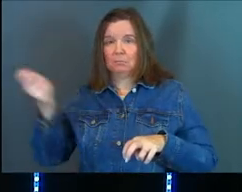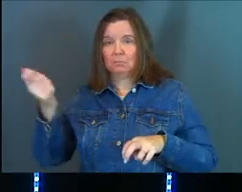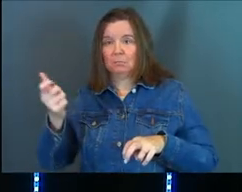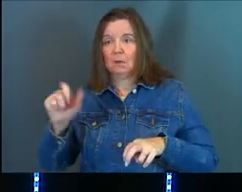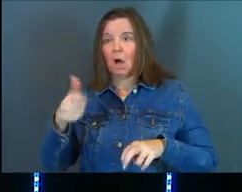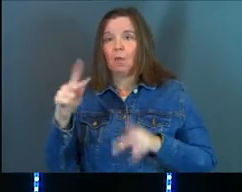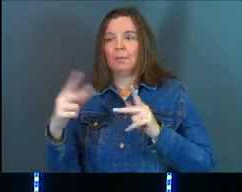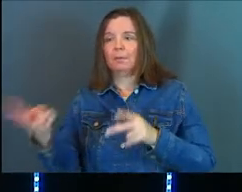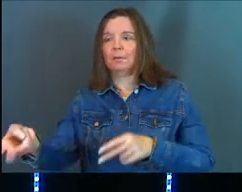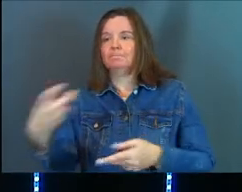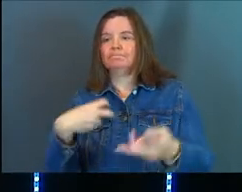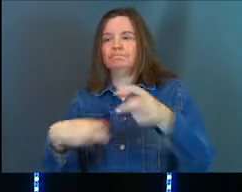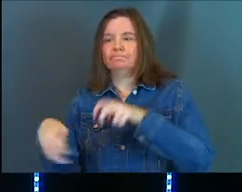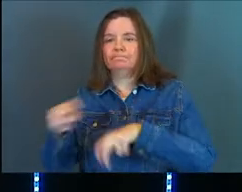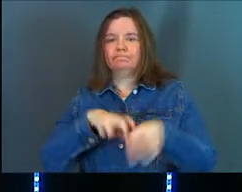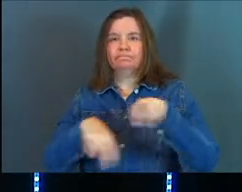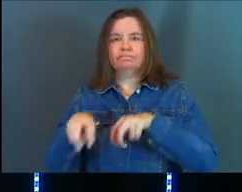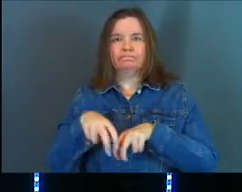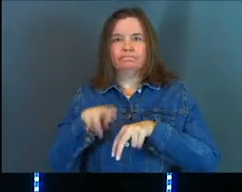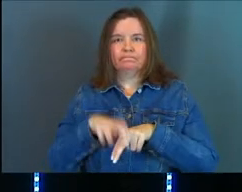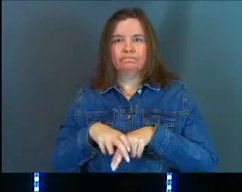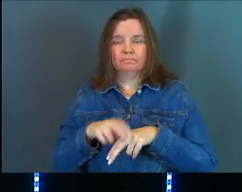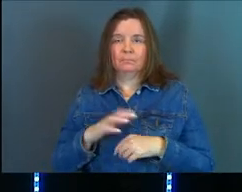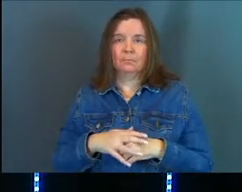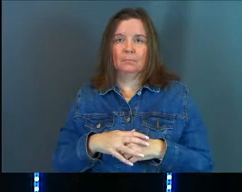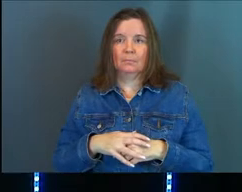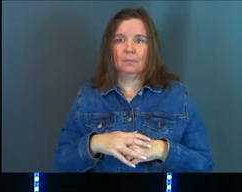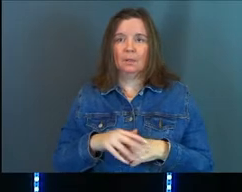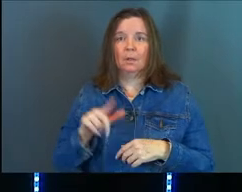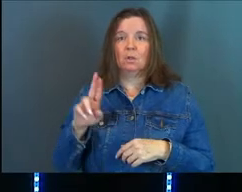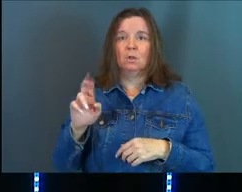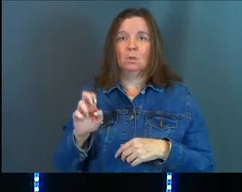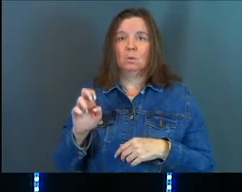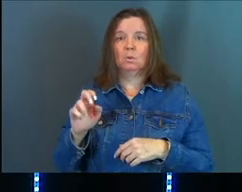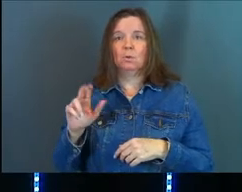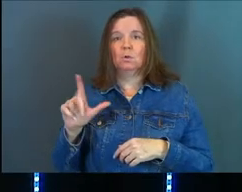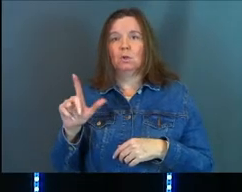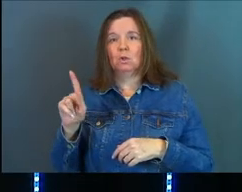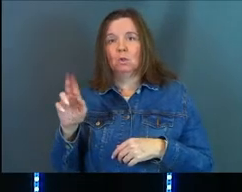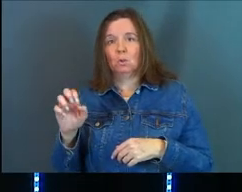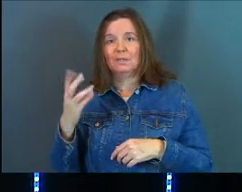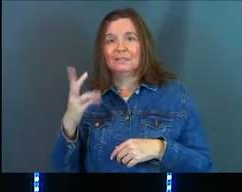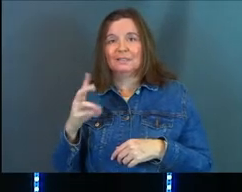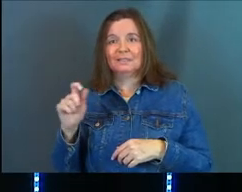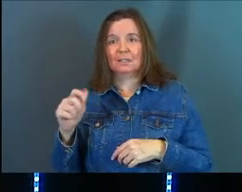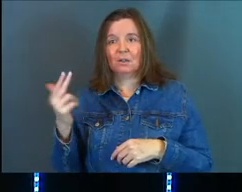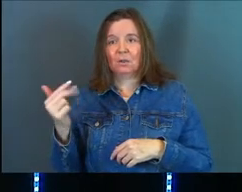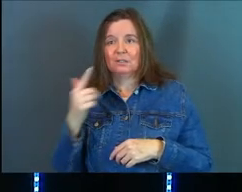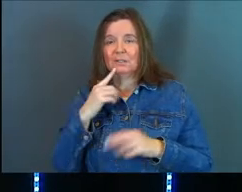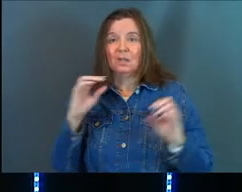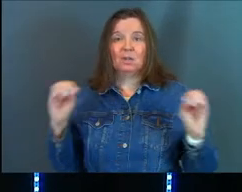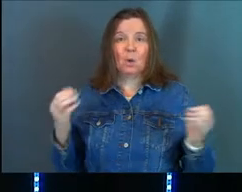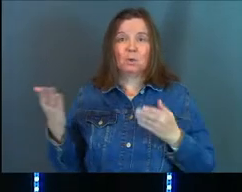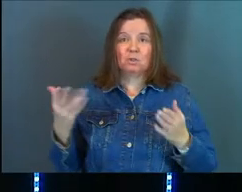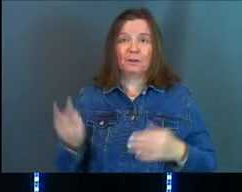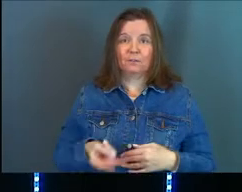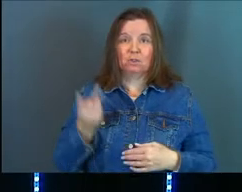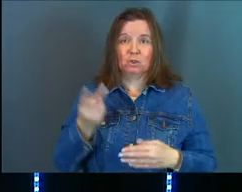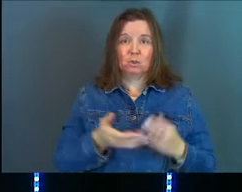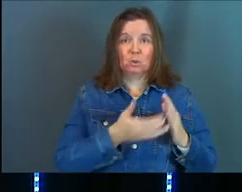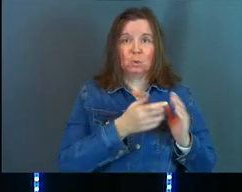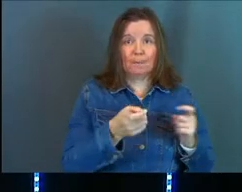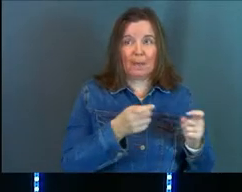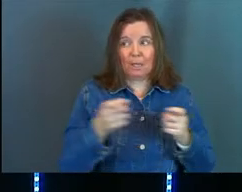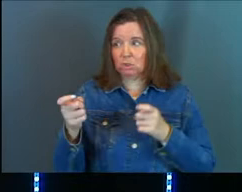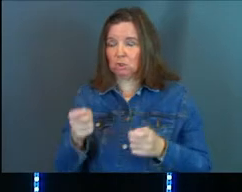live. Luke 16:13, no one can serve two masters, for you will hate one and love the other. You'll be devoted to one and